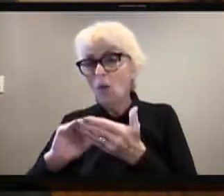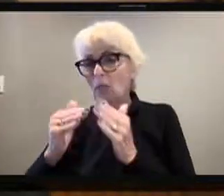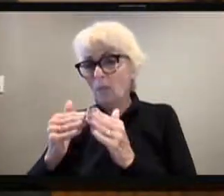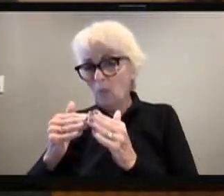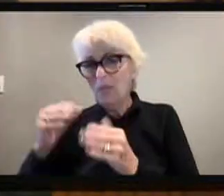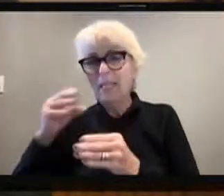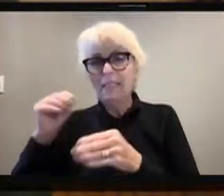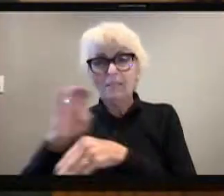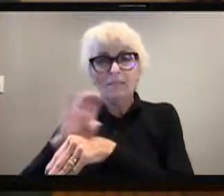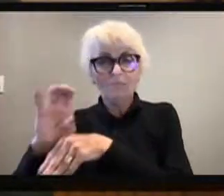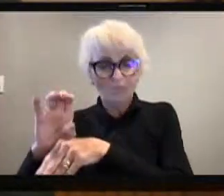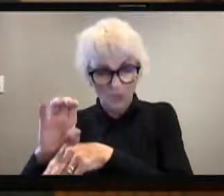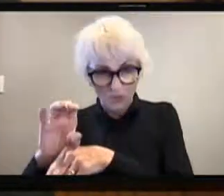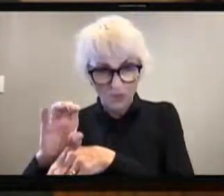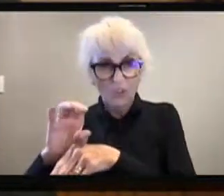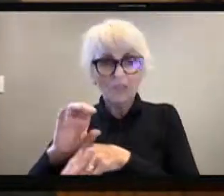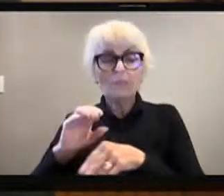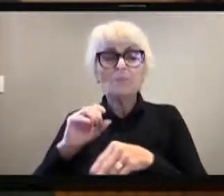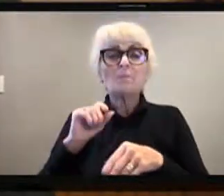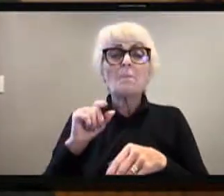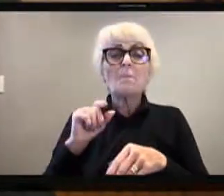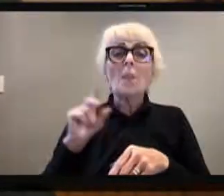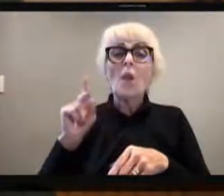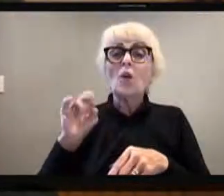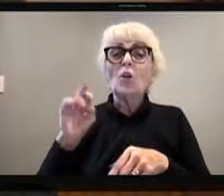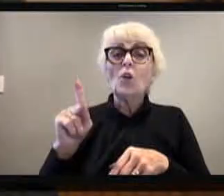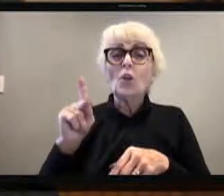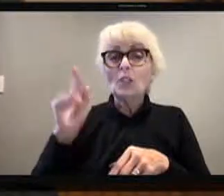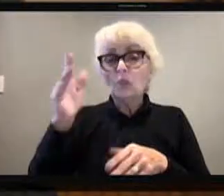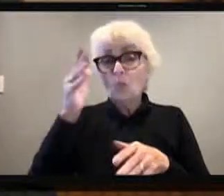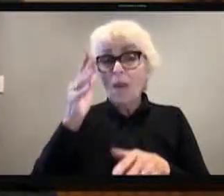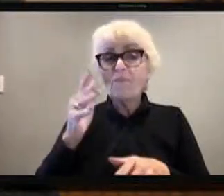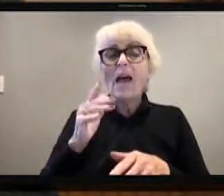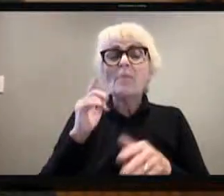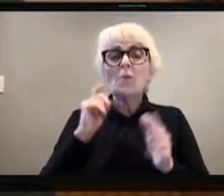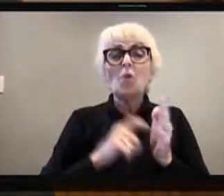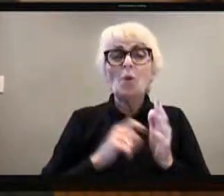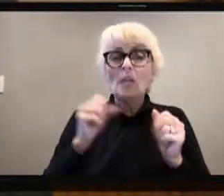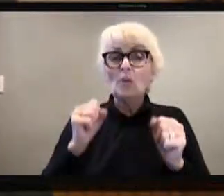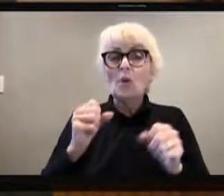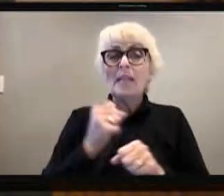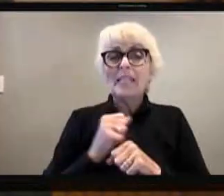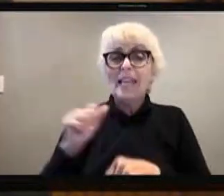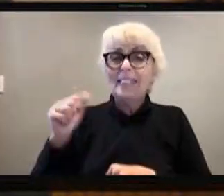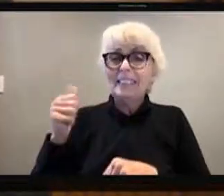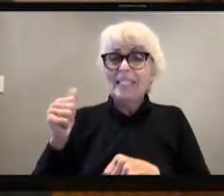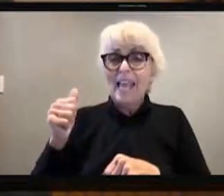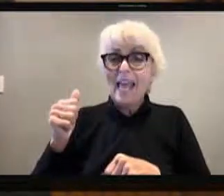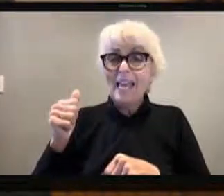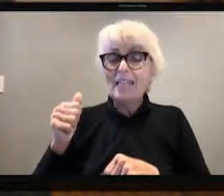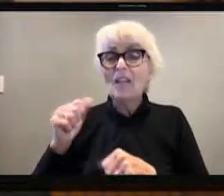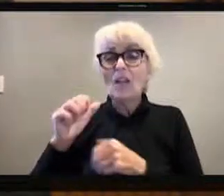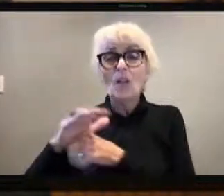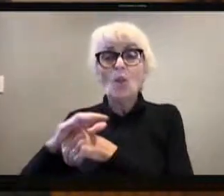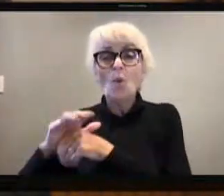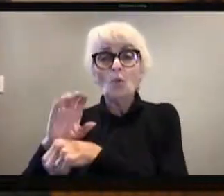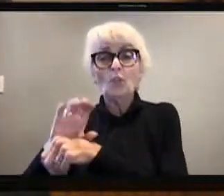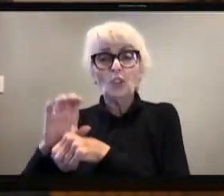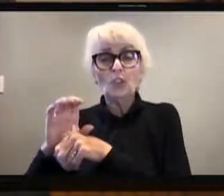as Kirk Weaver's grandfather noted, they could get 10 local churches for every national one.